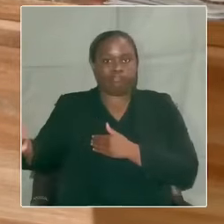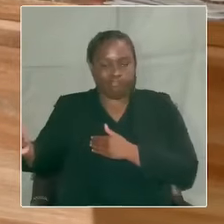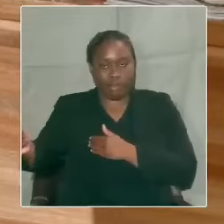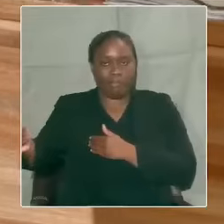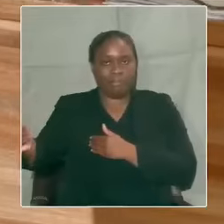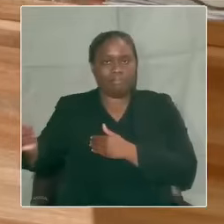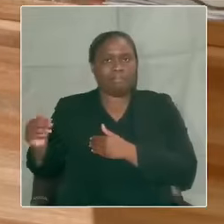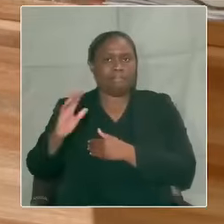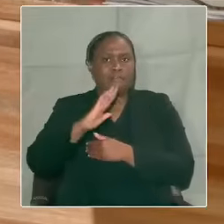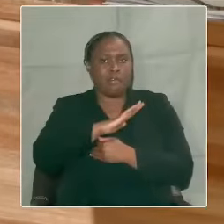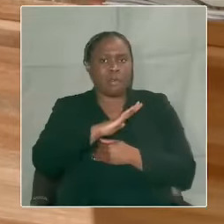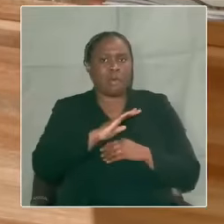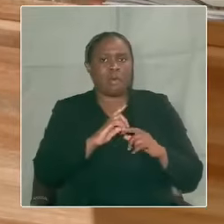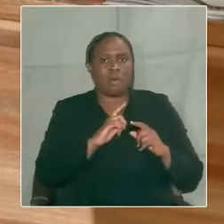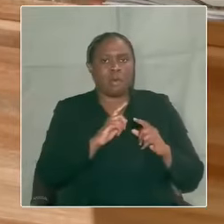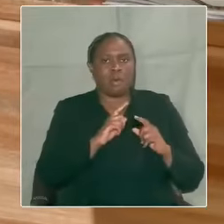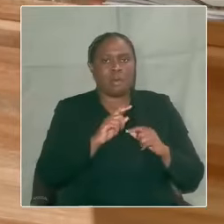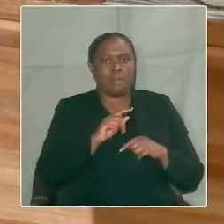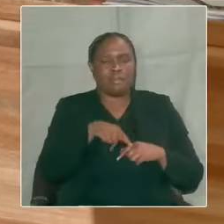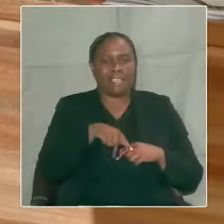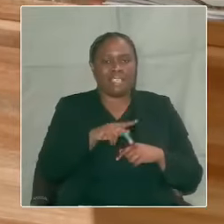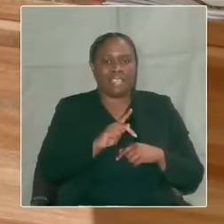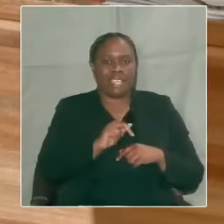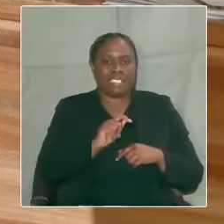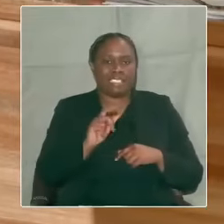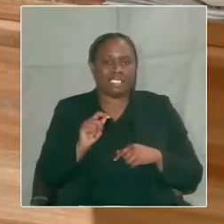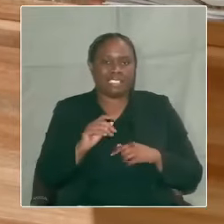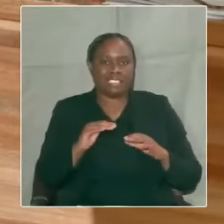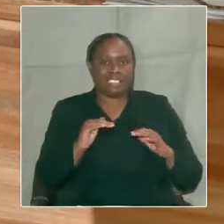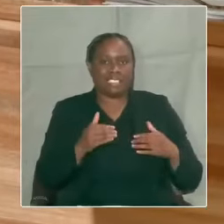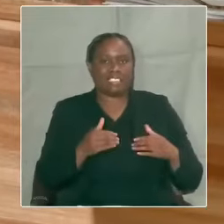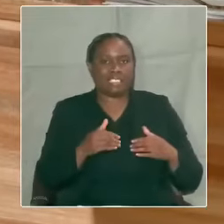to cover the killing of traditional leaders in KZN.